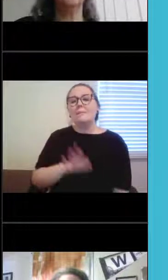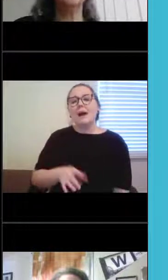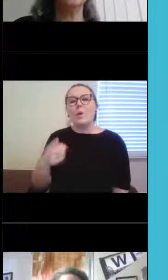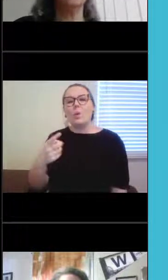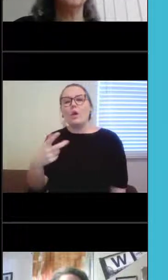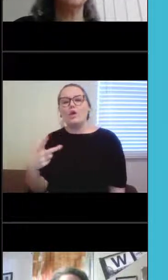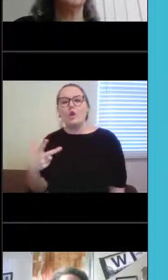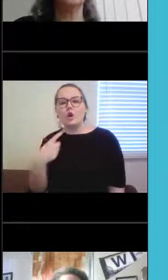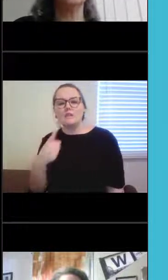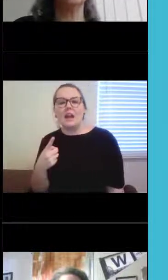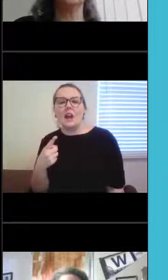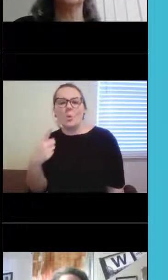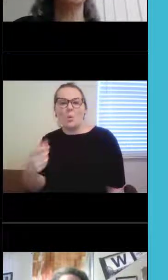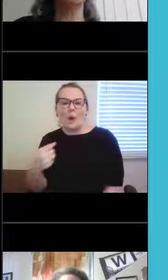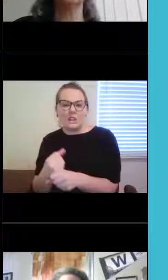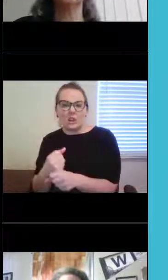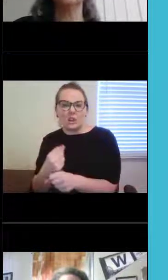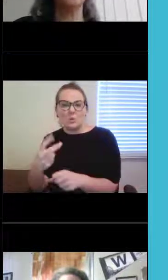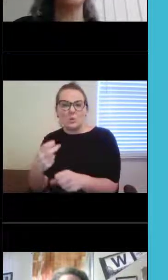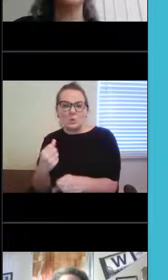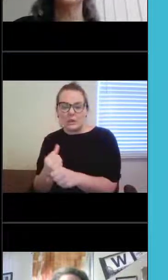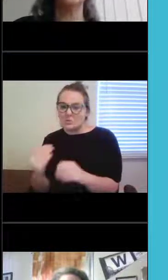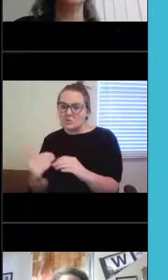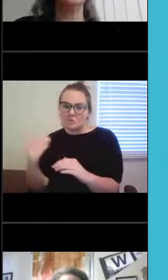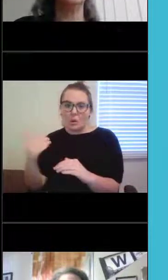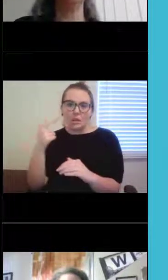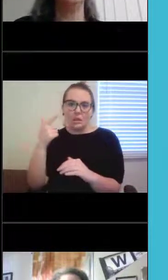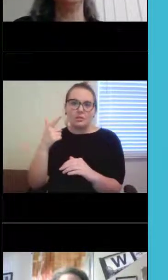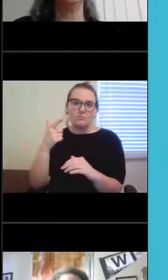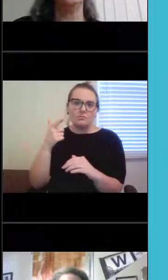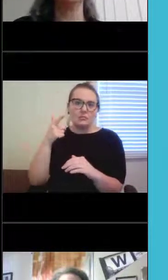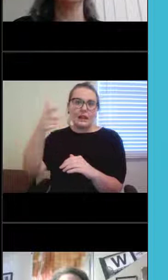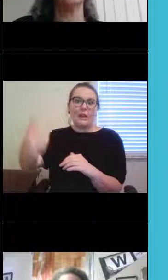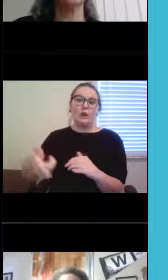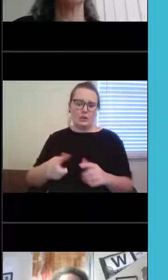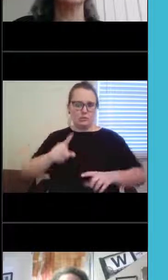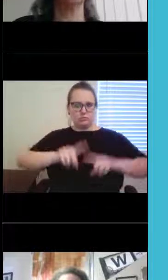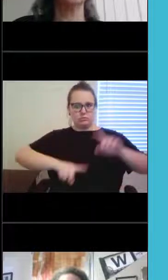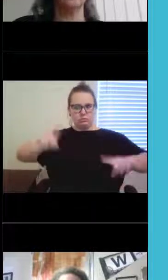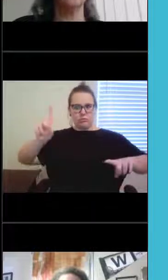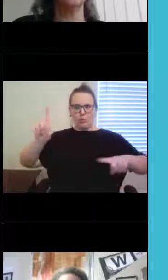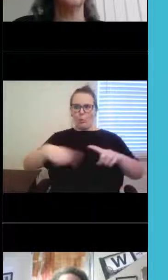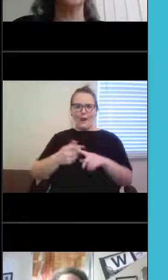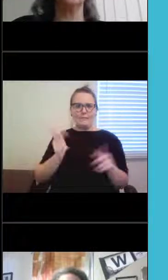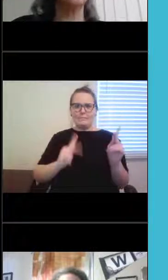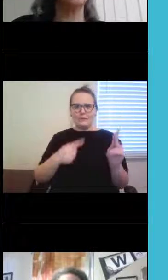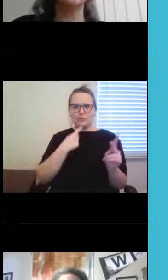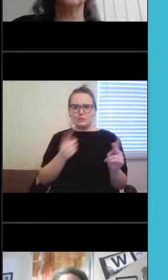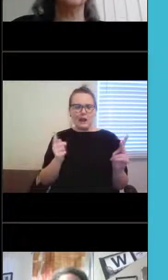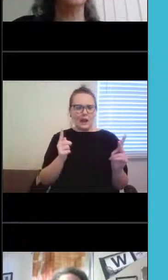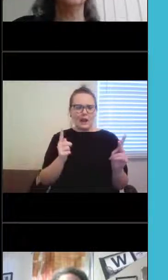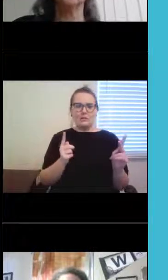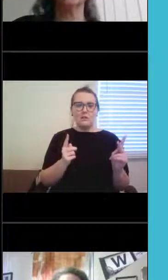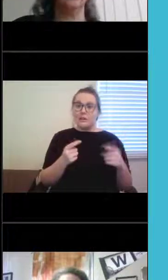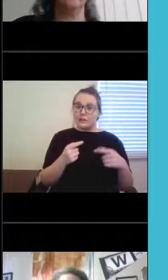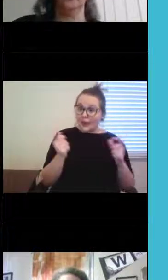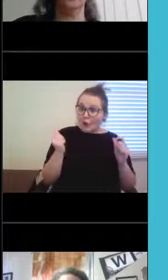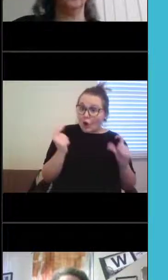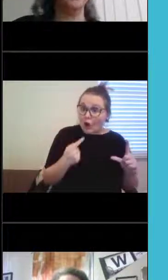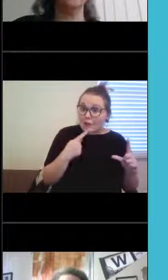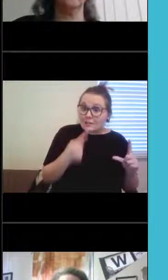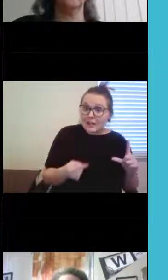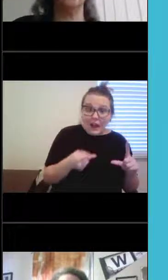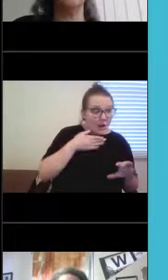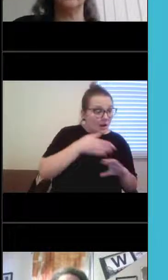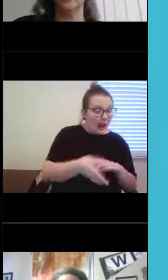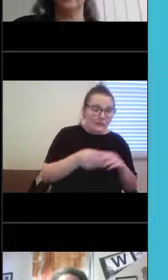more later. And we see across samples that there is this large variation in when people disclose sexual assault, right? They don't all tell soon